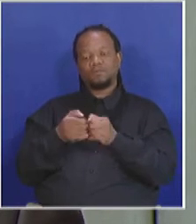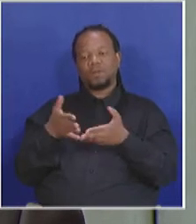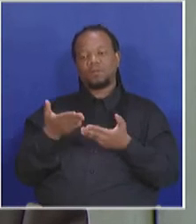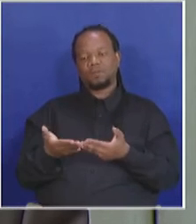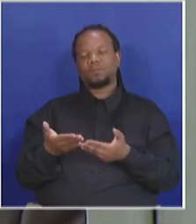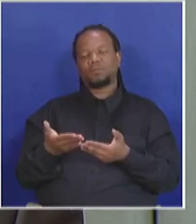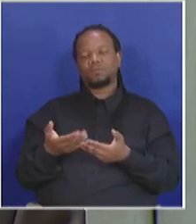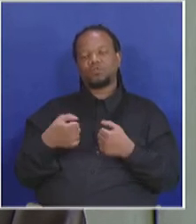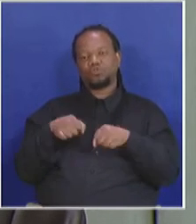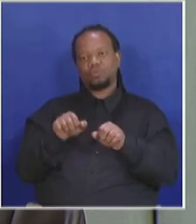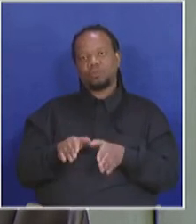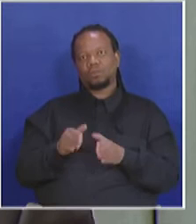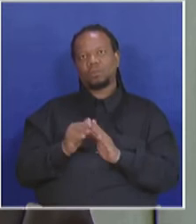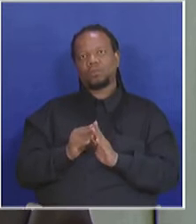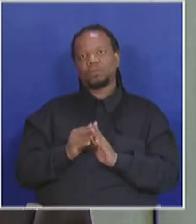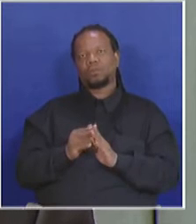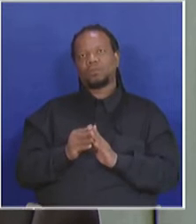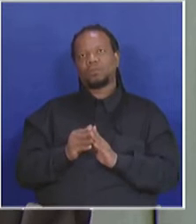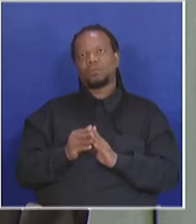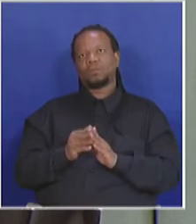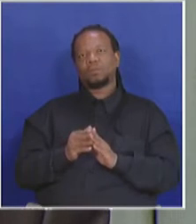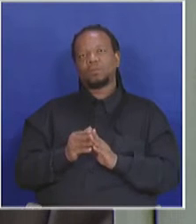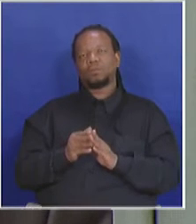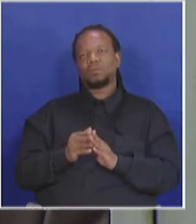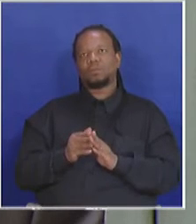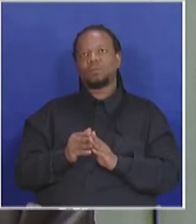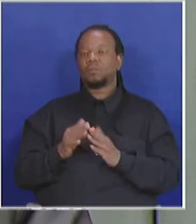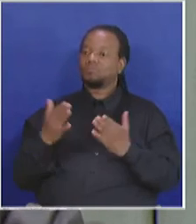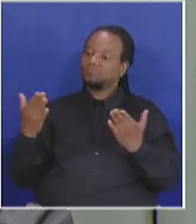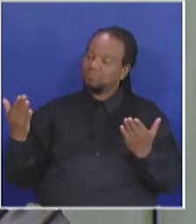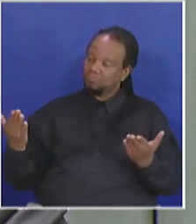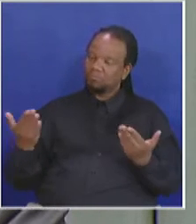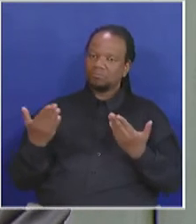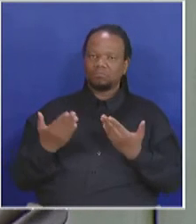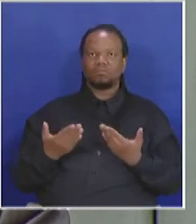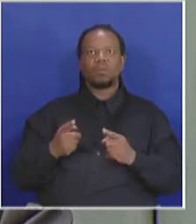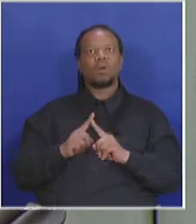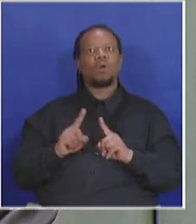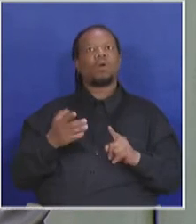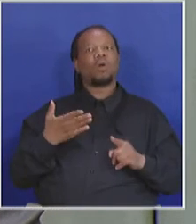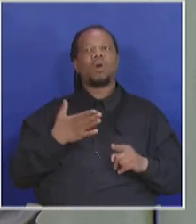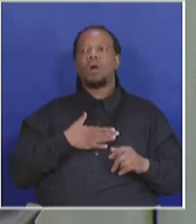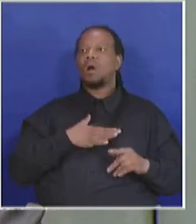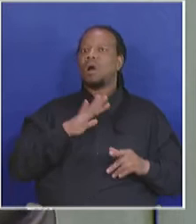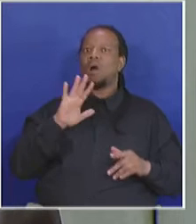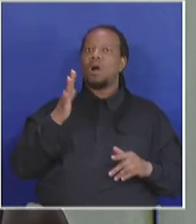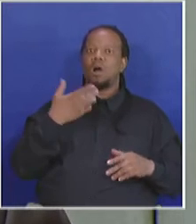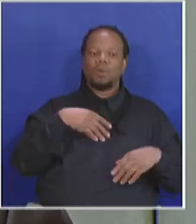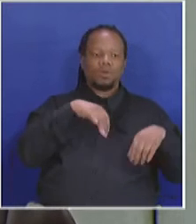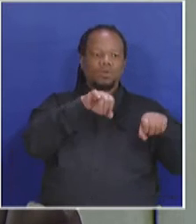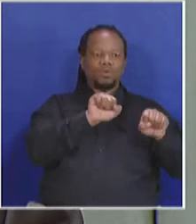me to, for record purpose, to indicate that I'm not the chair of chairs, as stated